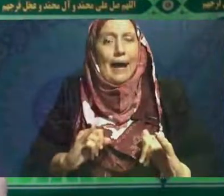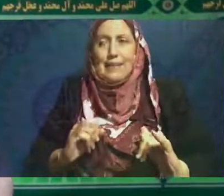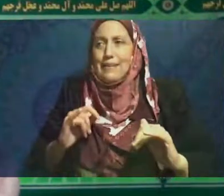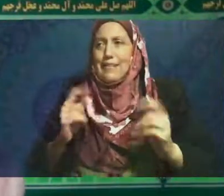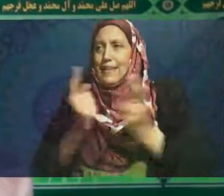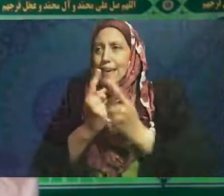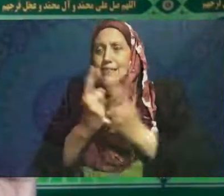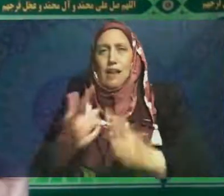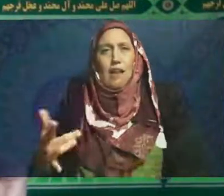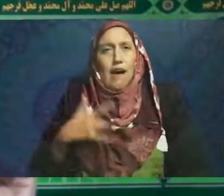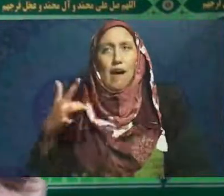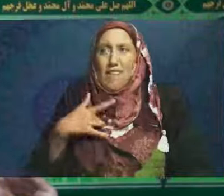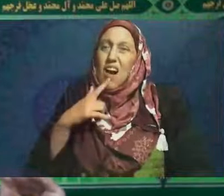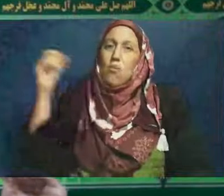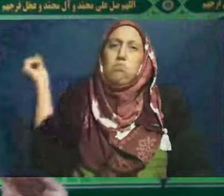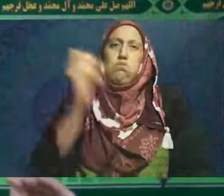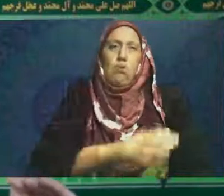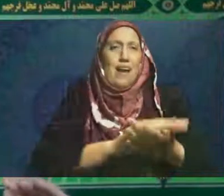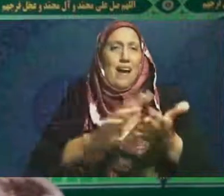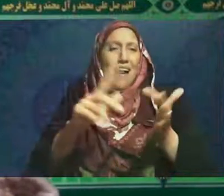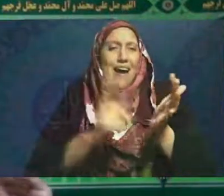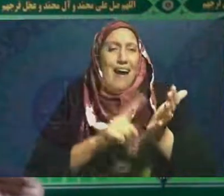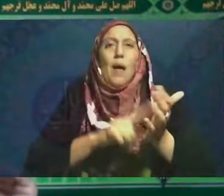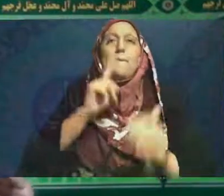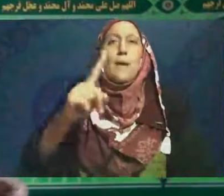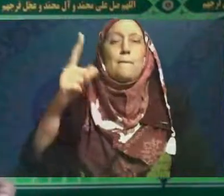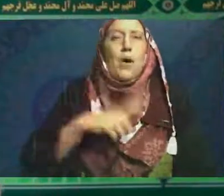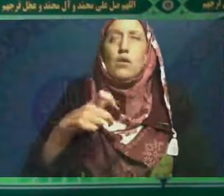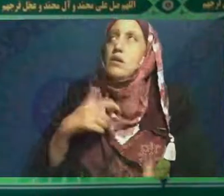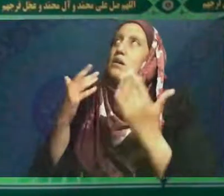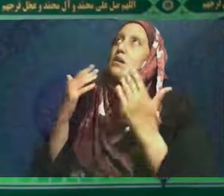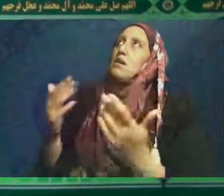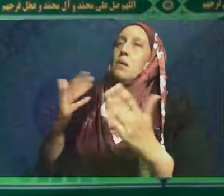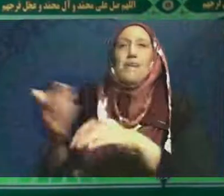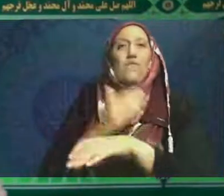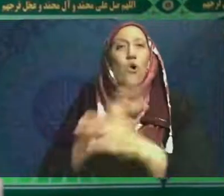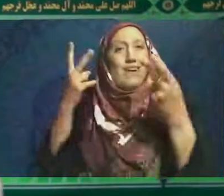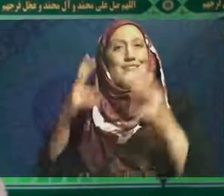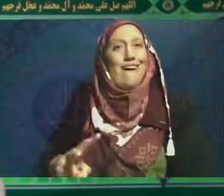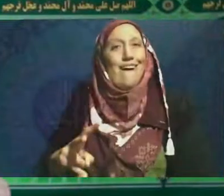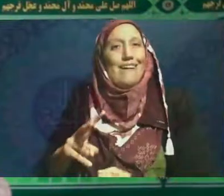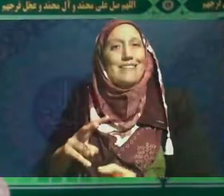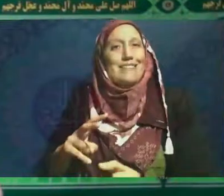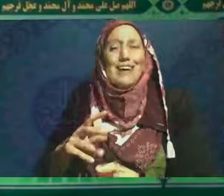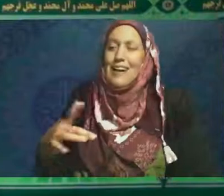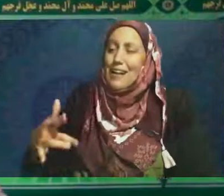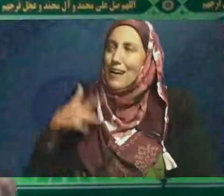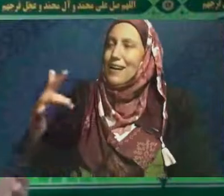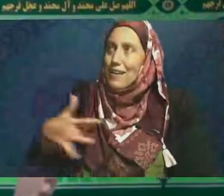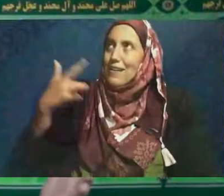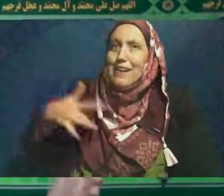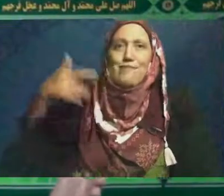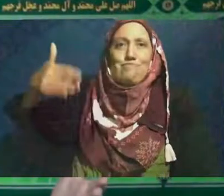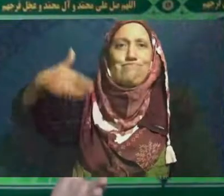for those who are in paradise, pay attention to the last and not the least. That is the benefit of meeting the mustahabbat. You are